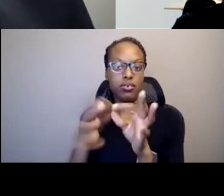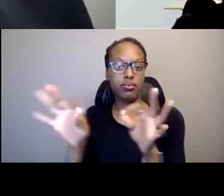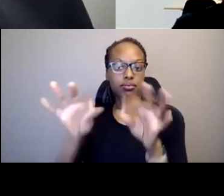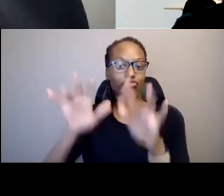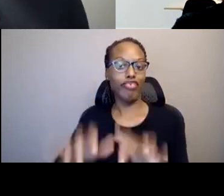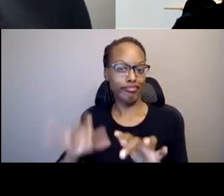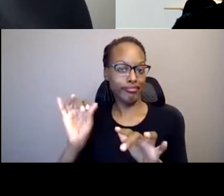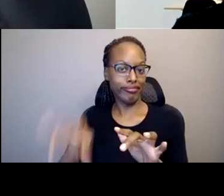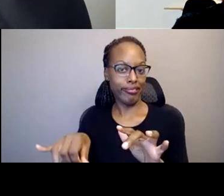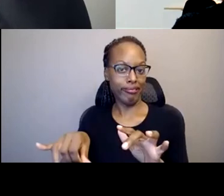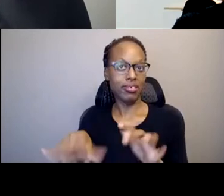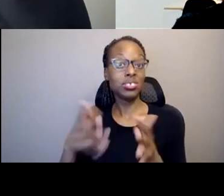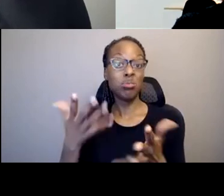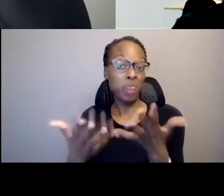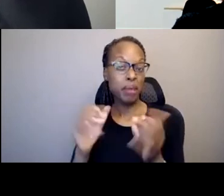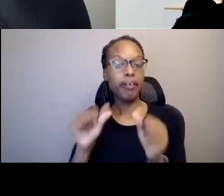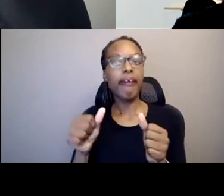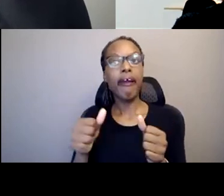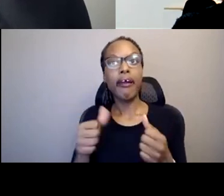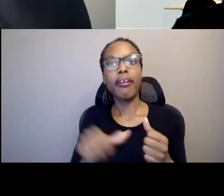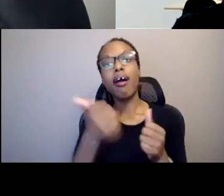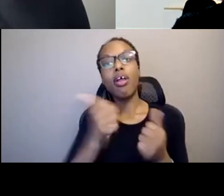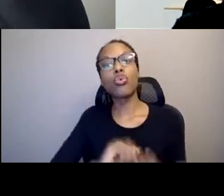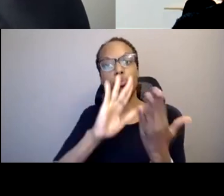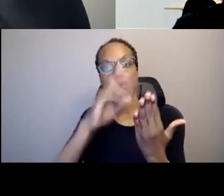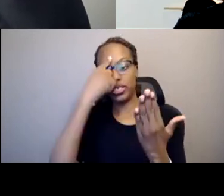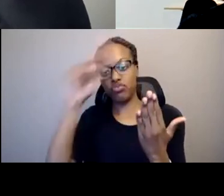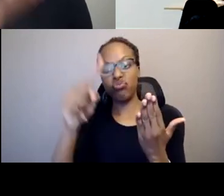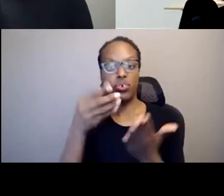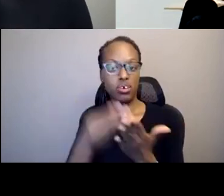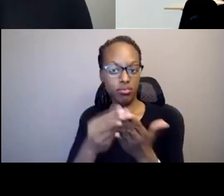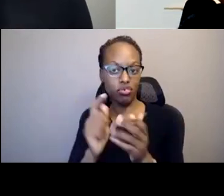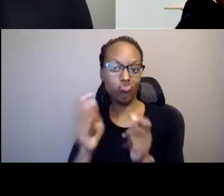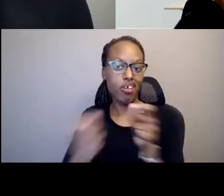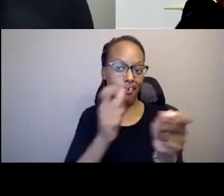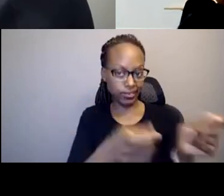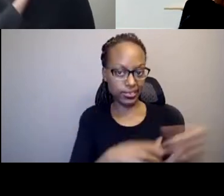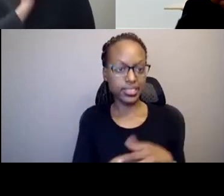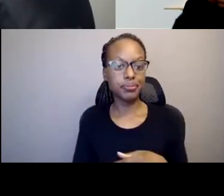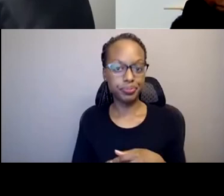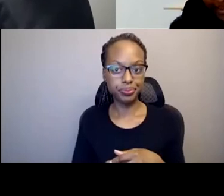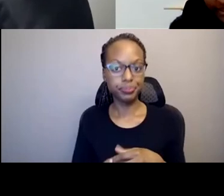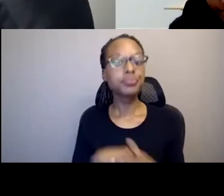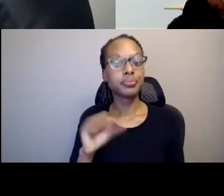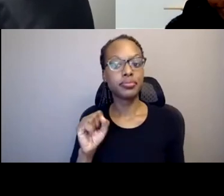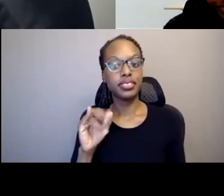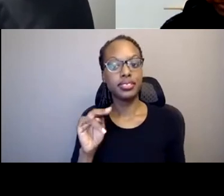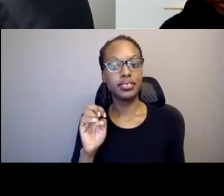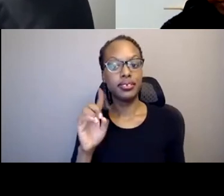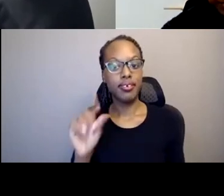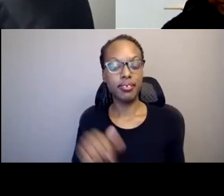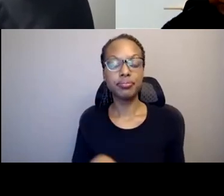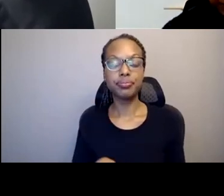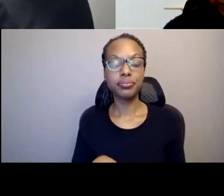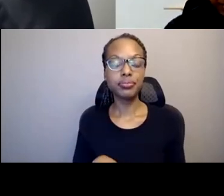be allocated to different organizations. Absolutely, and there are a lot of creative, you know, ideas that I think many